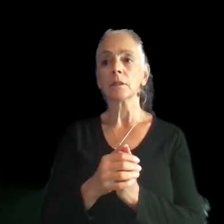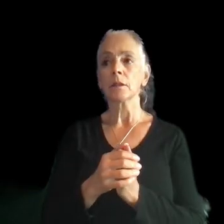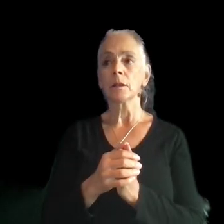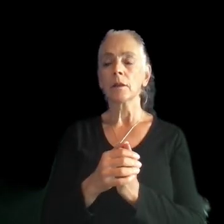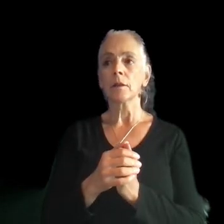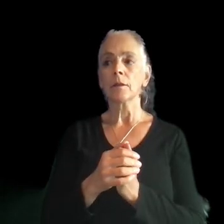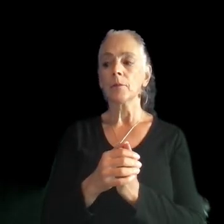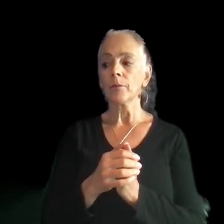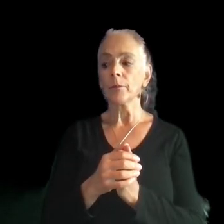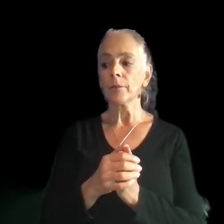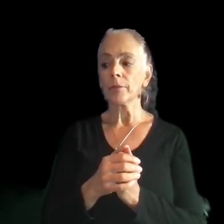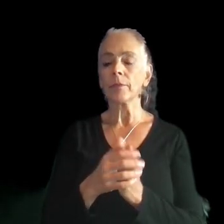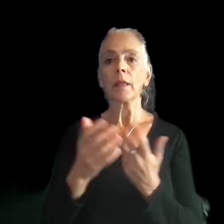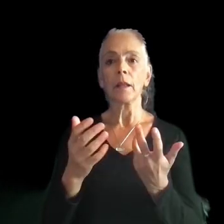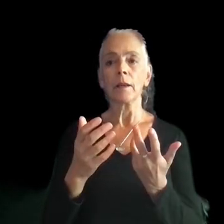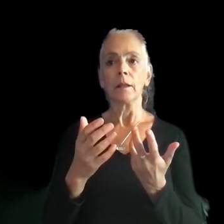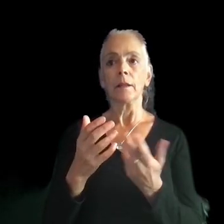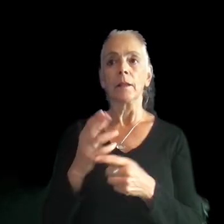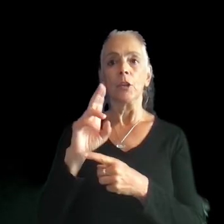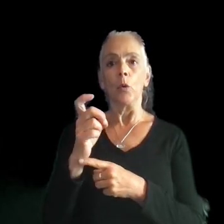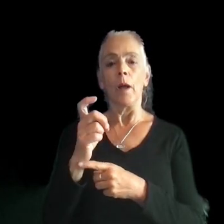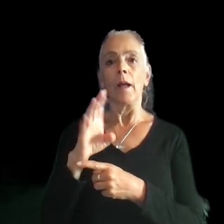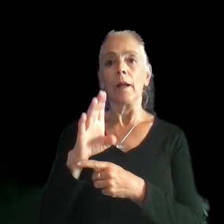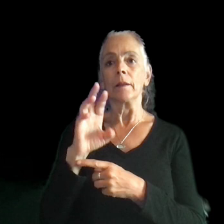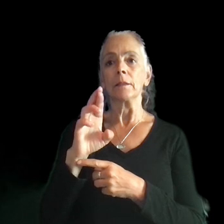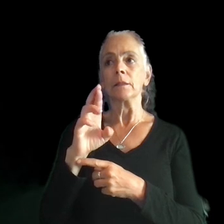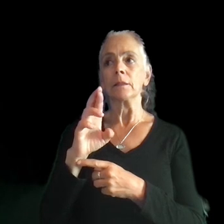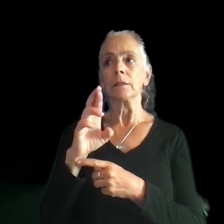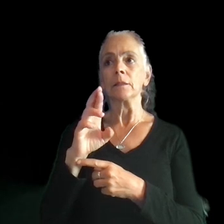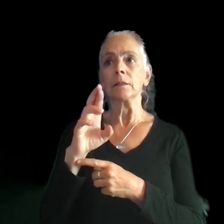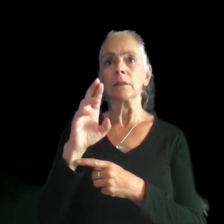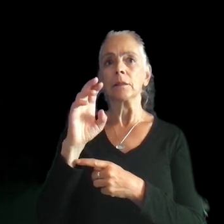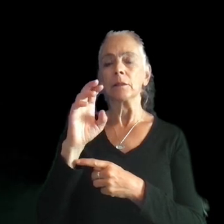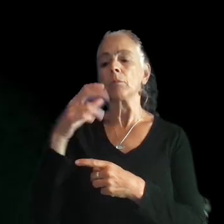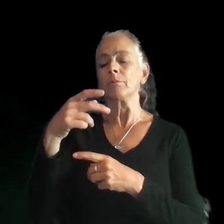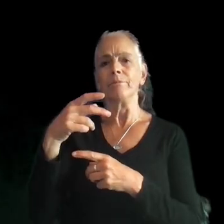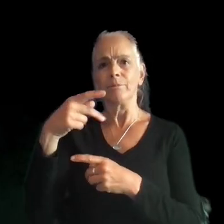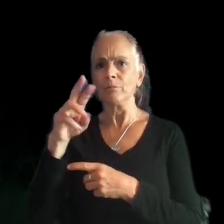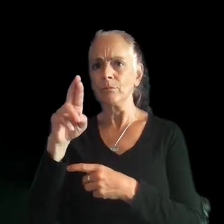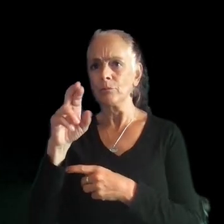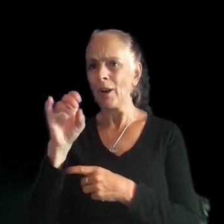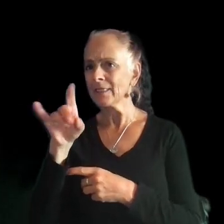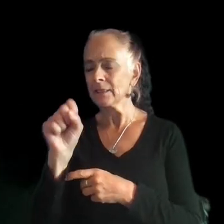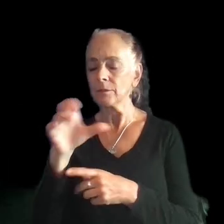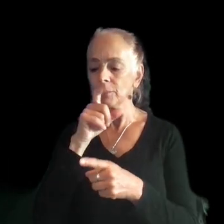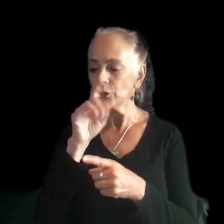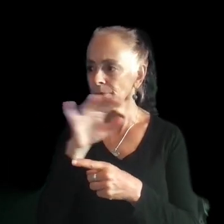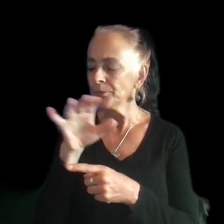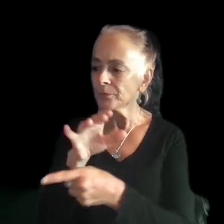team about to express with ux practices ability to lead a facilitation